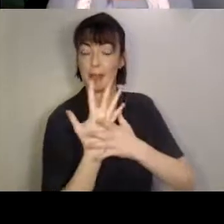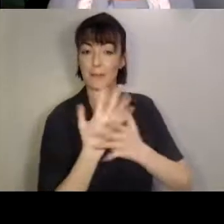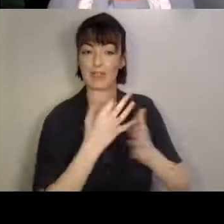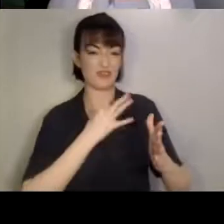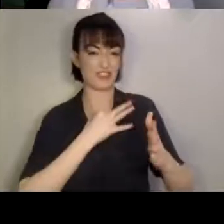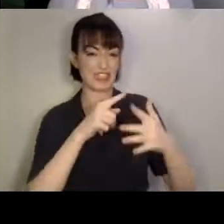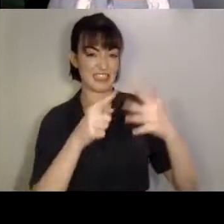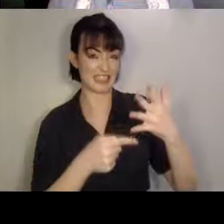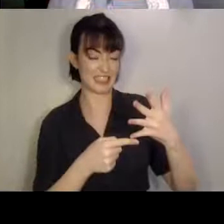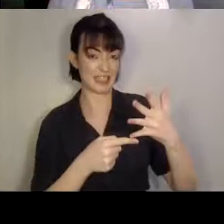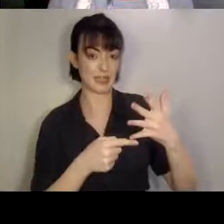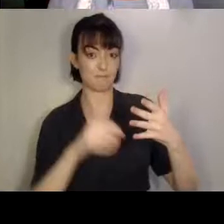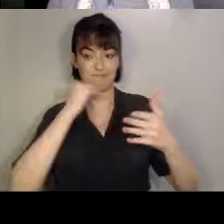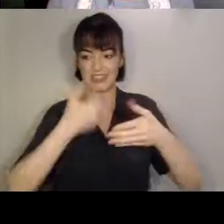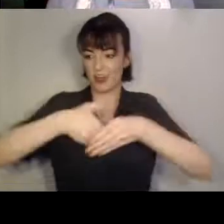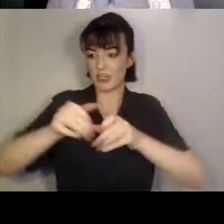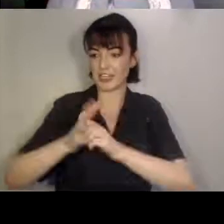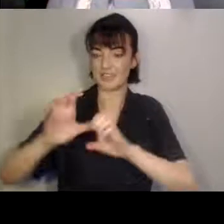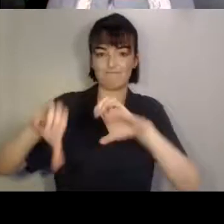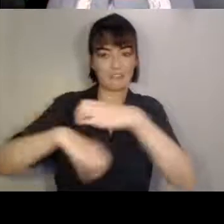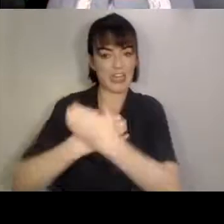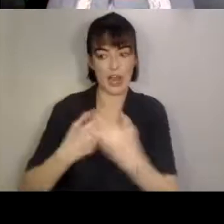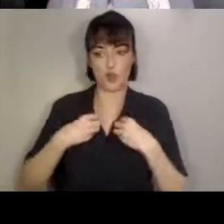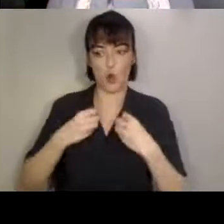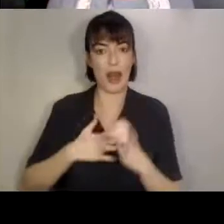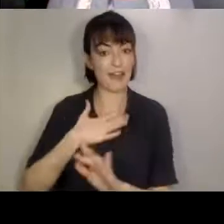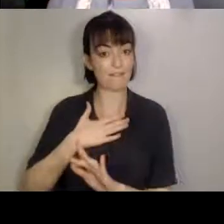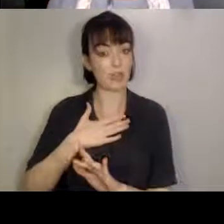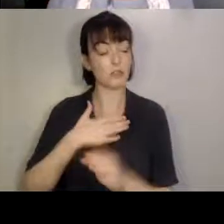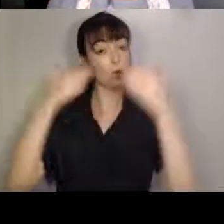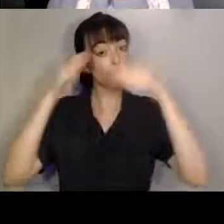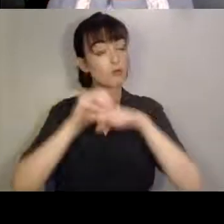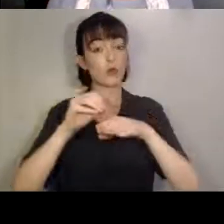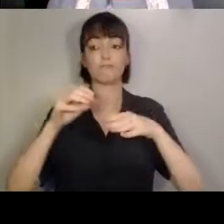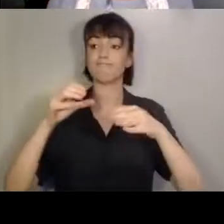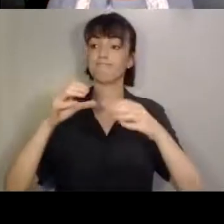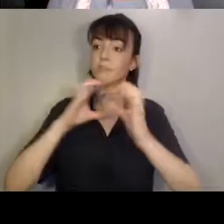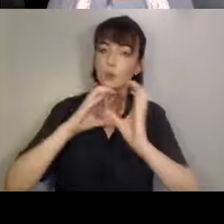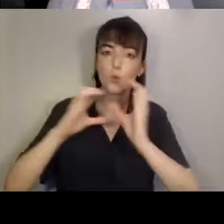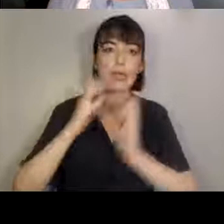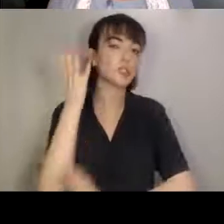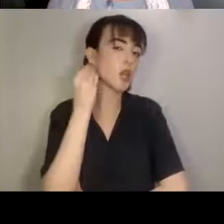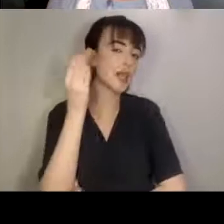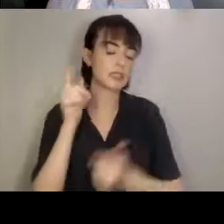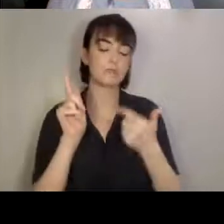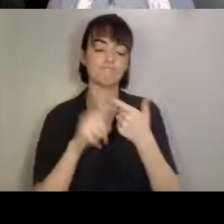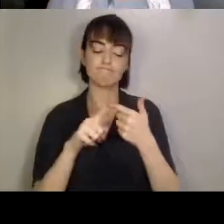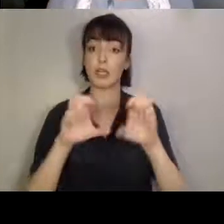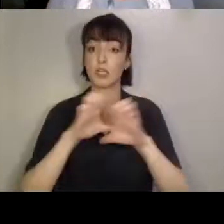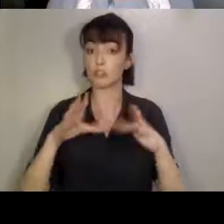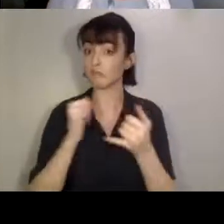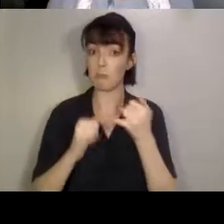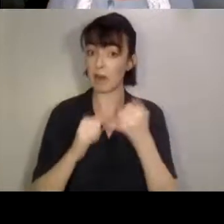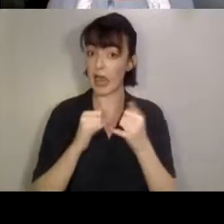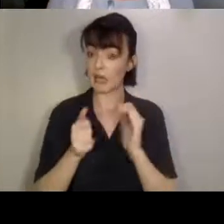the context of the whole child. So looking at communication and listening, but also looking at children's play and